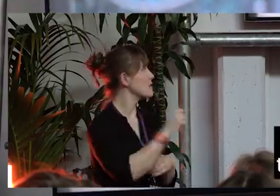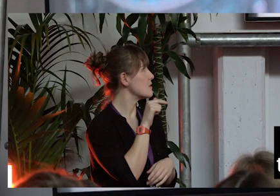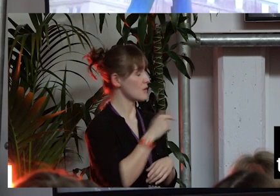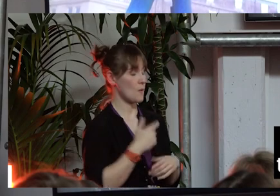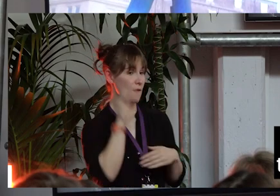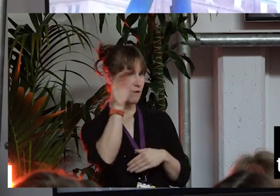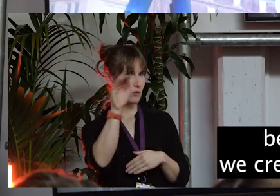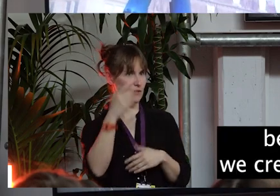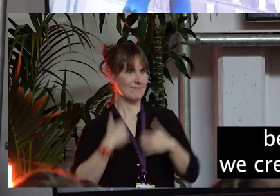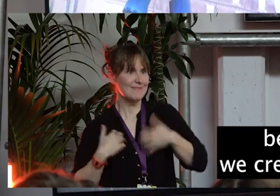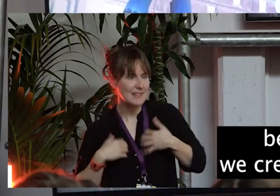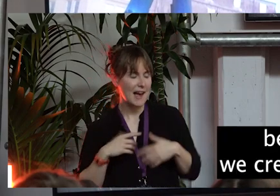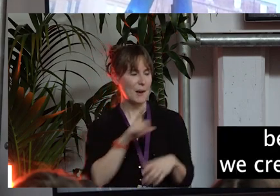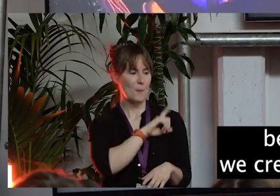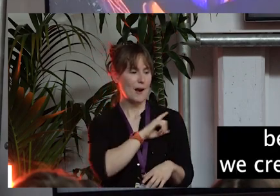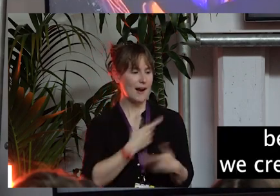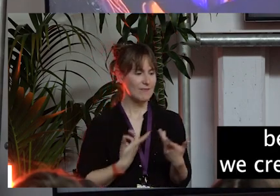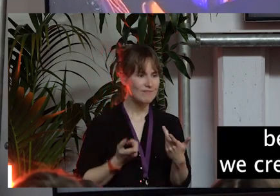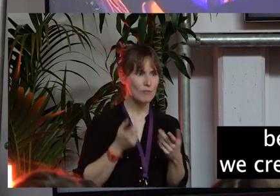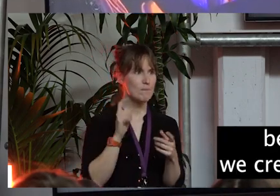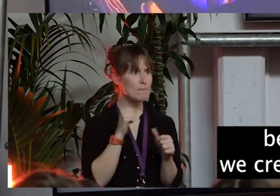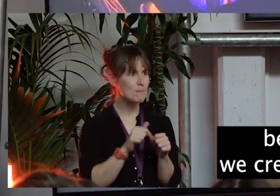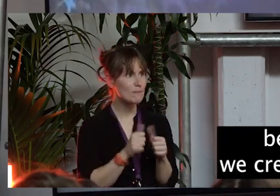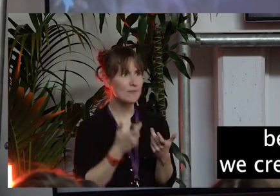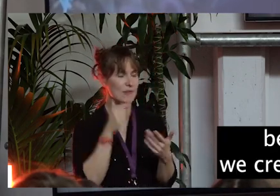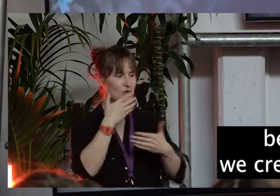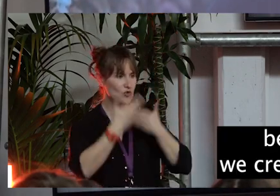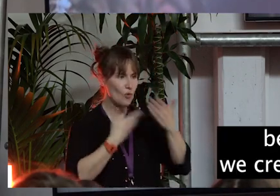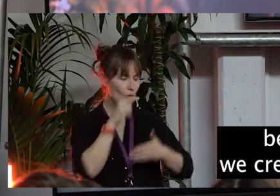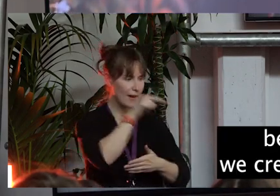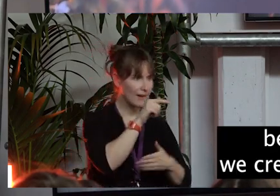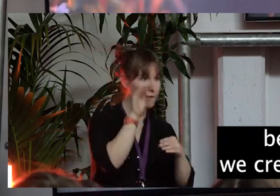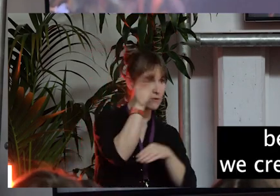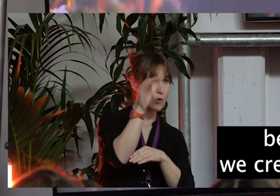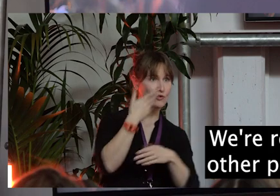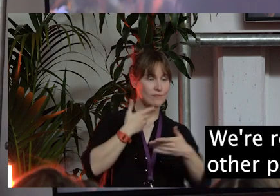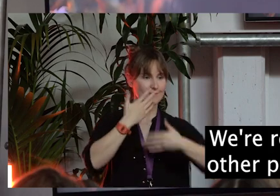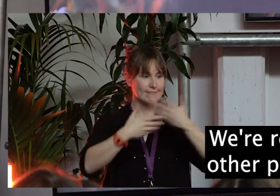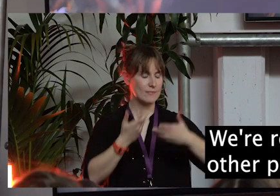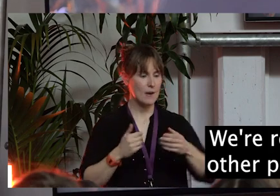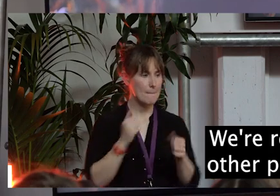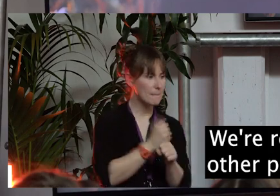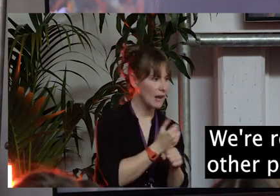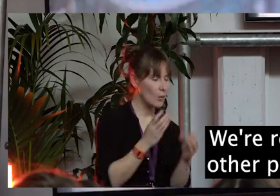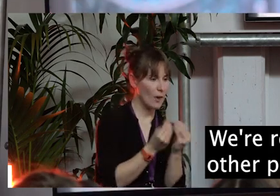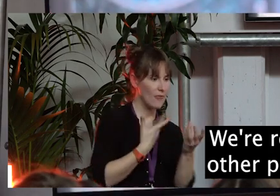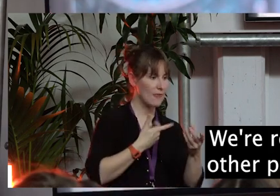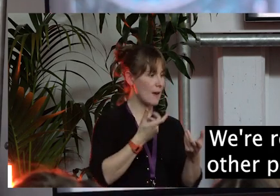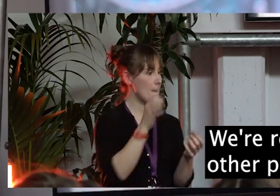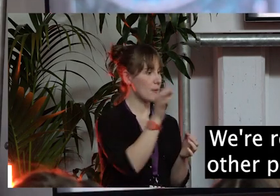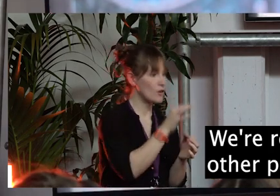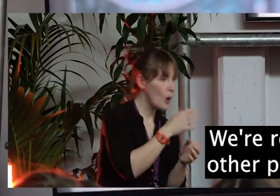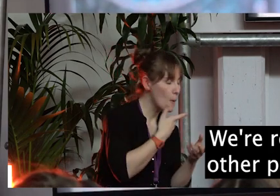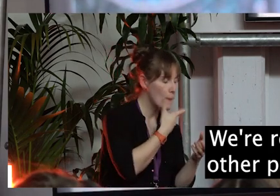premiere here. And what better story to tell than to say, we created this here with local people, and we're really excited about heading